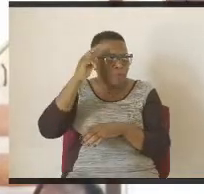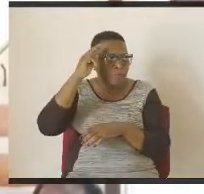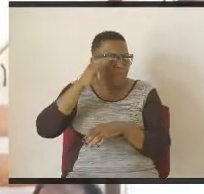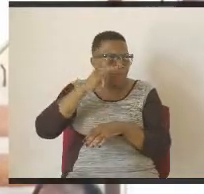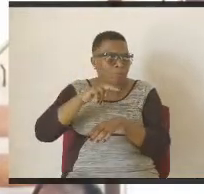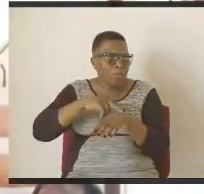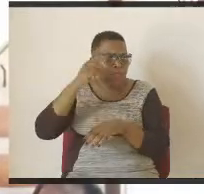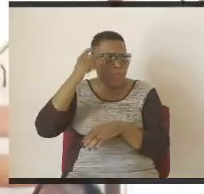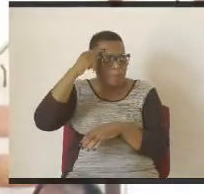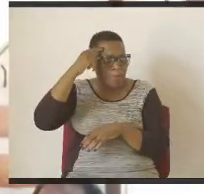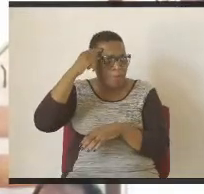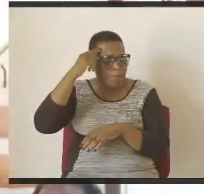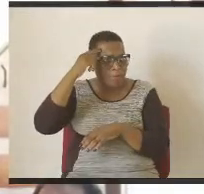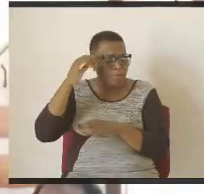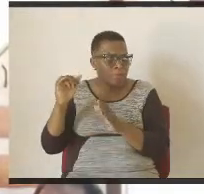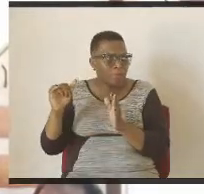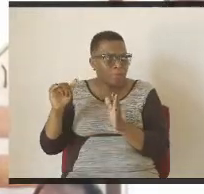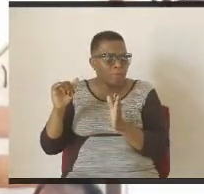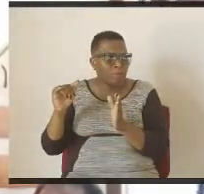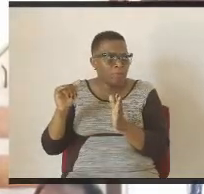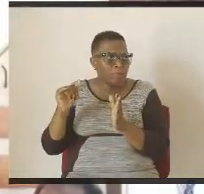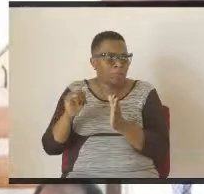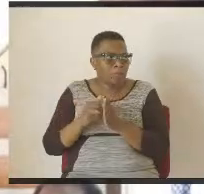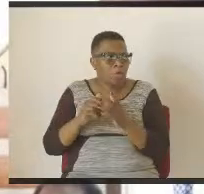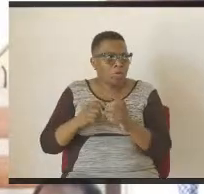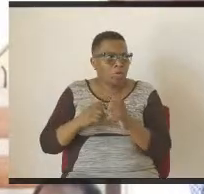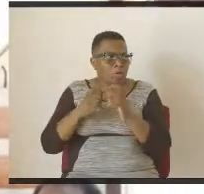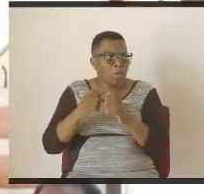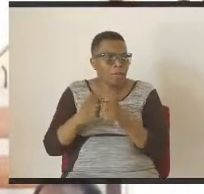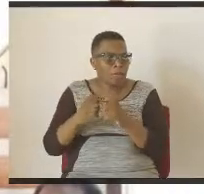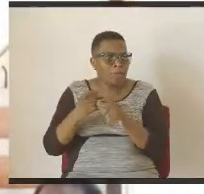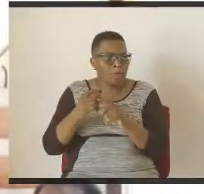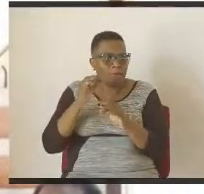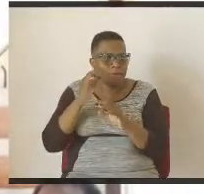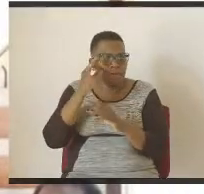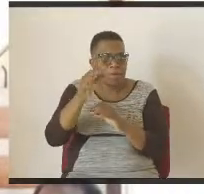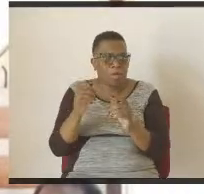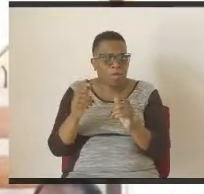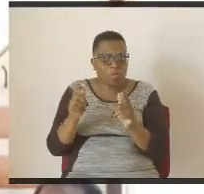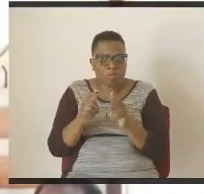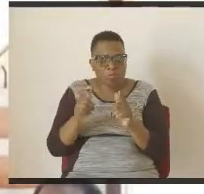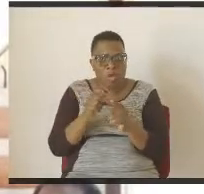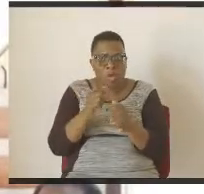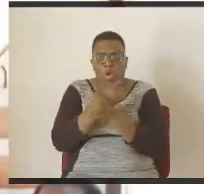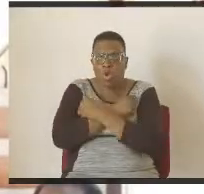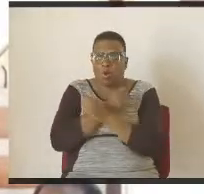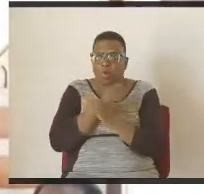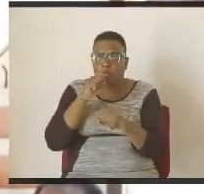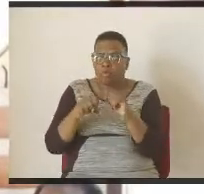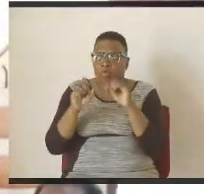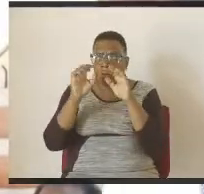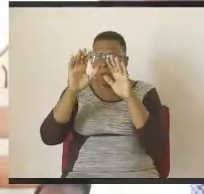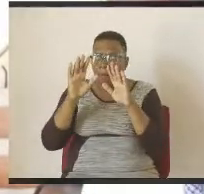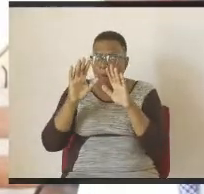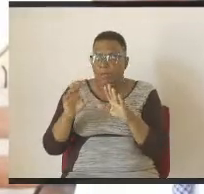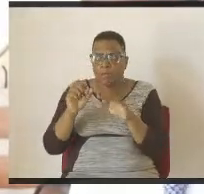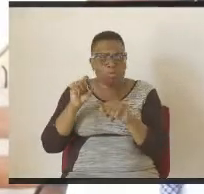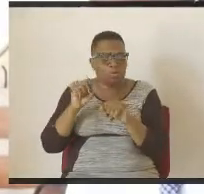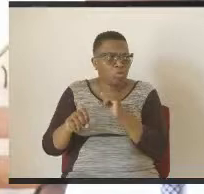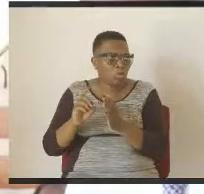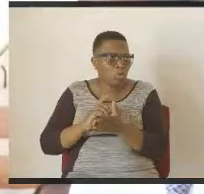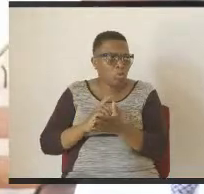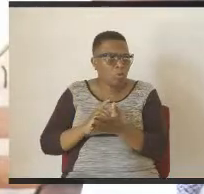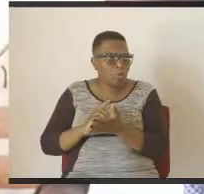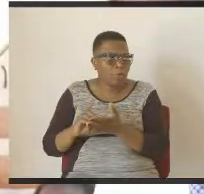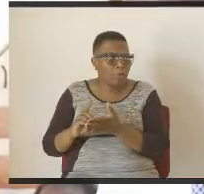tribute far too small. Love so amazing, so divine, demands